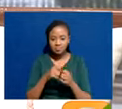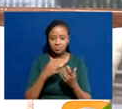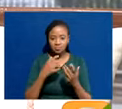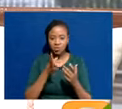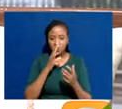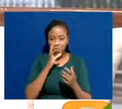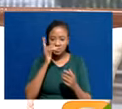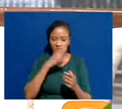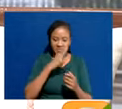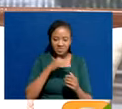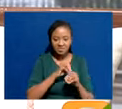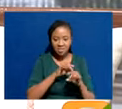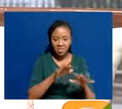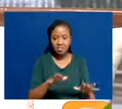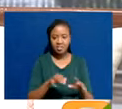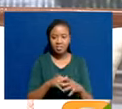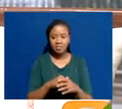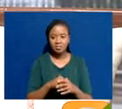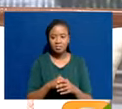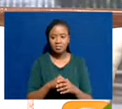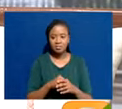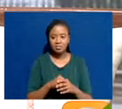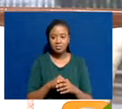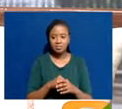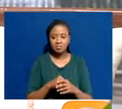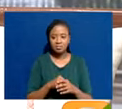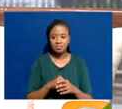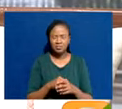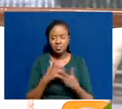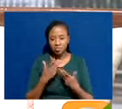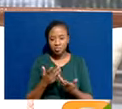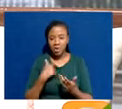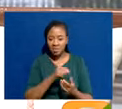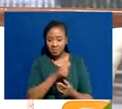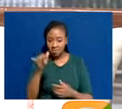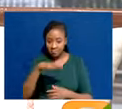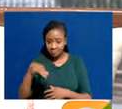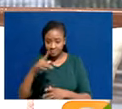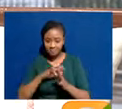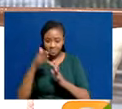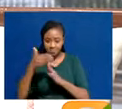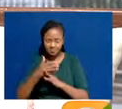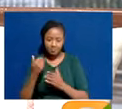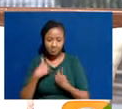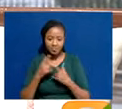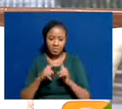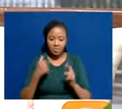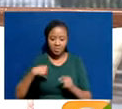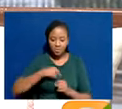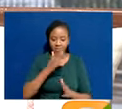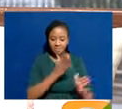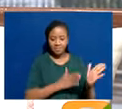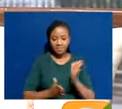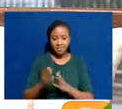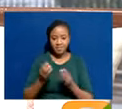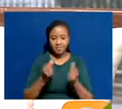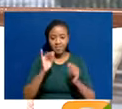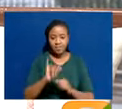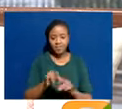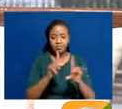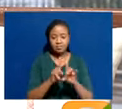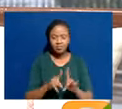lines. And so it's bigger than the areas I've had interventions. But we're going to sort that out. And there are many ways. There's what